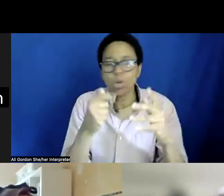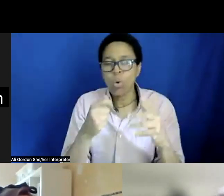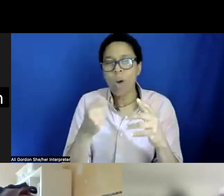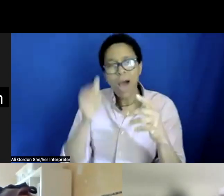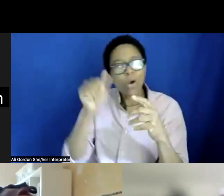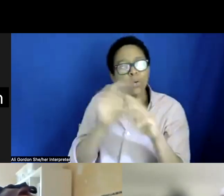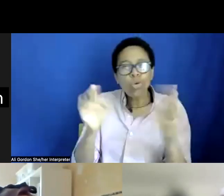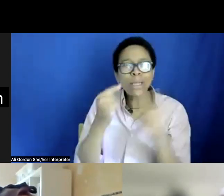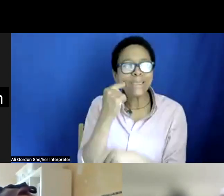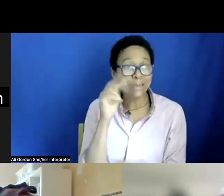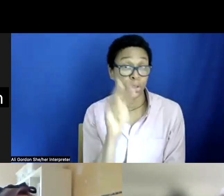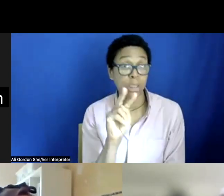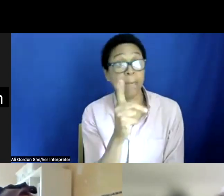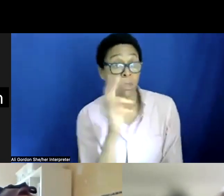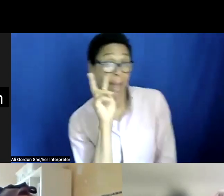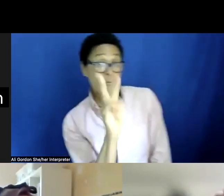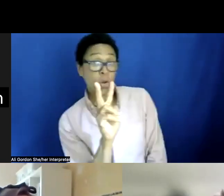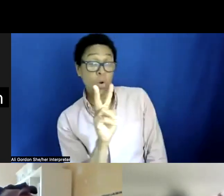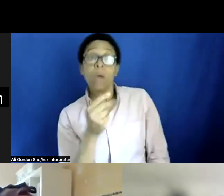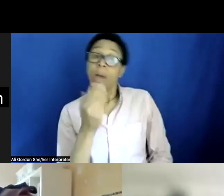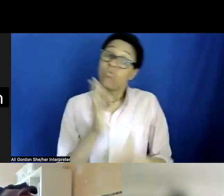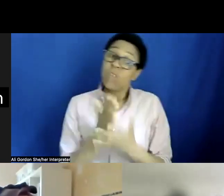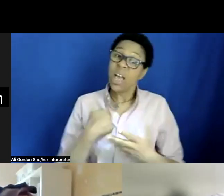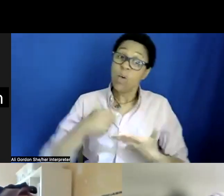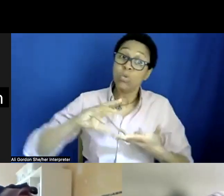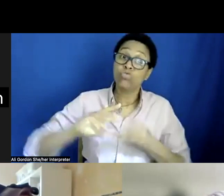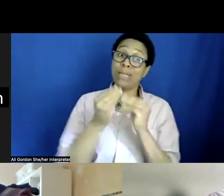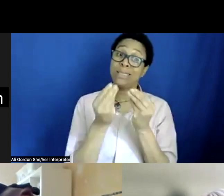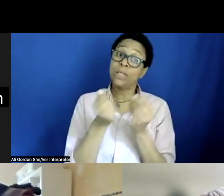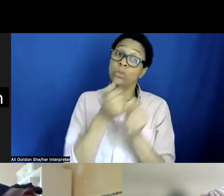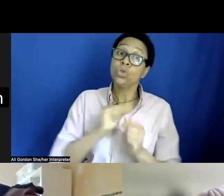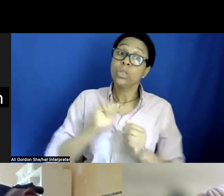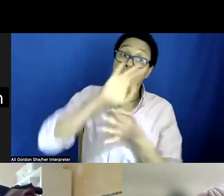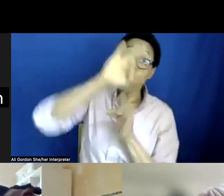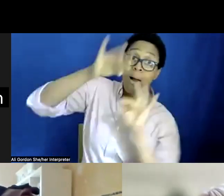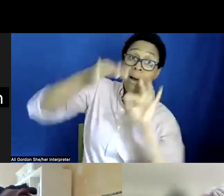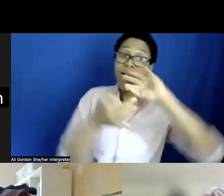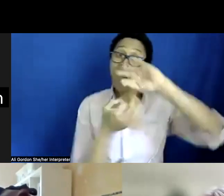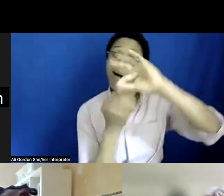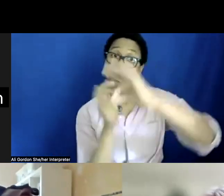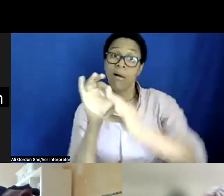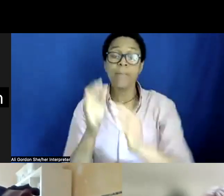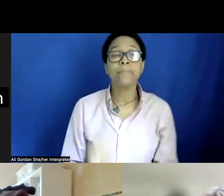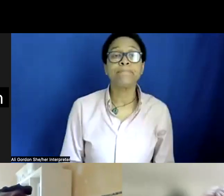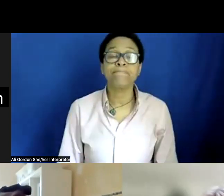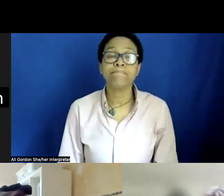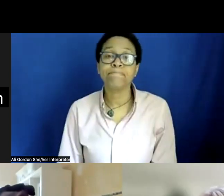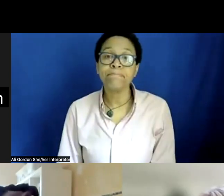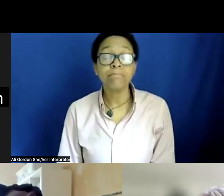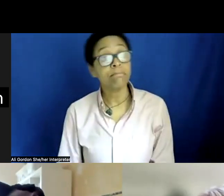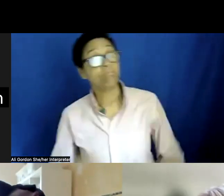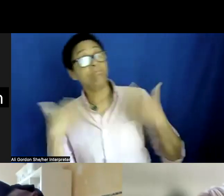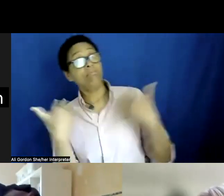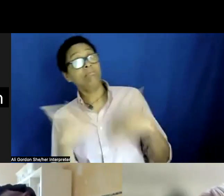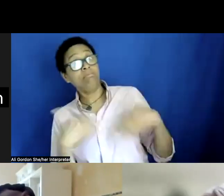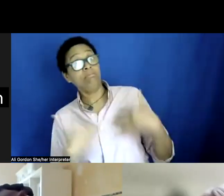doing a bit of doodling with wire work, really. Amazing. And again,